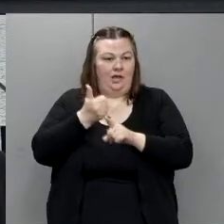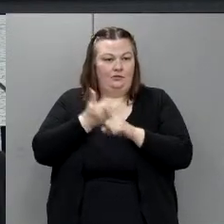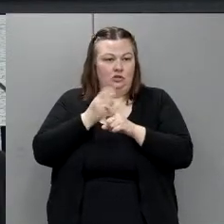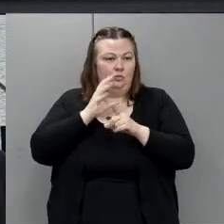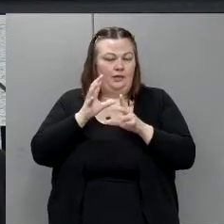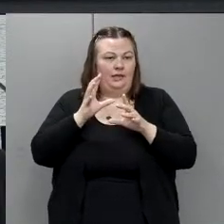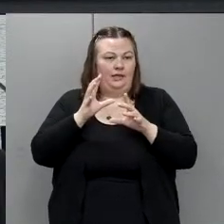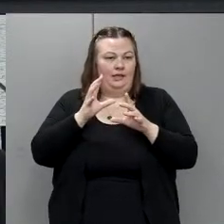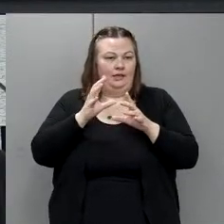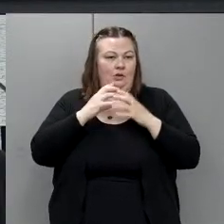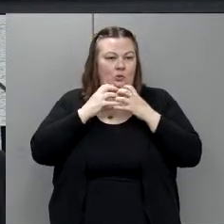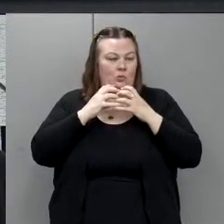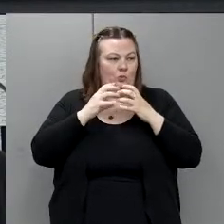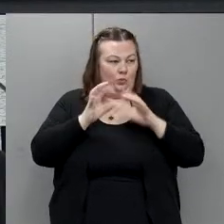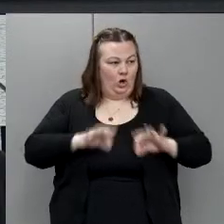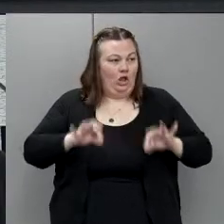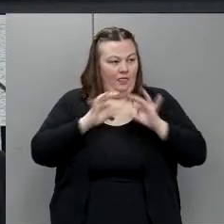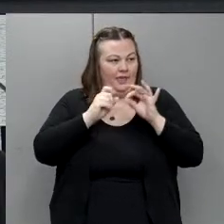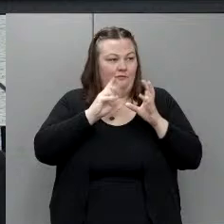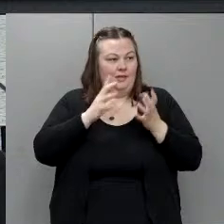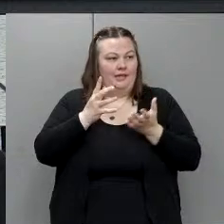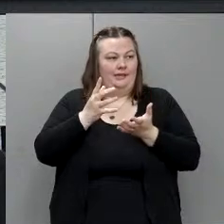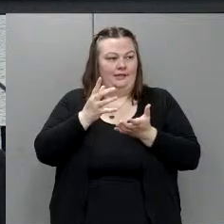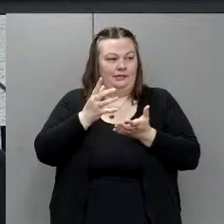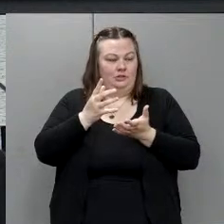worthy of being treated.